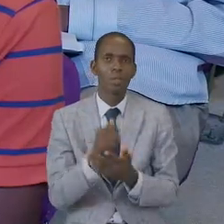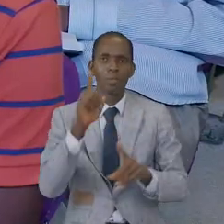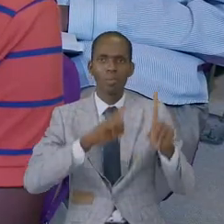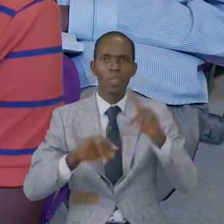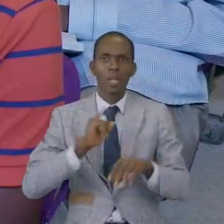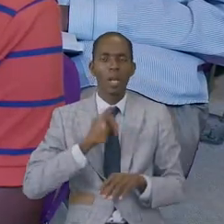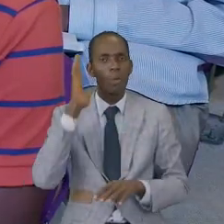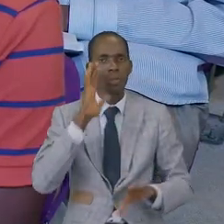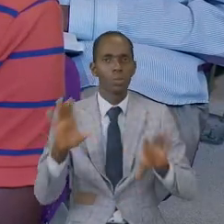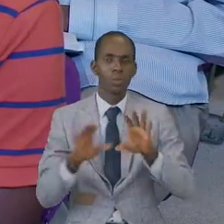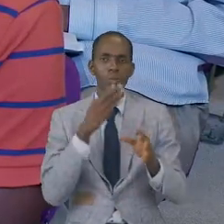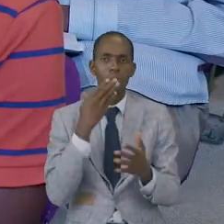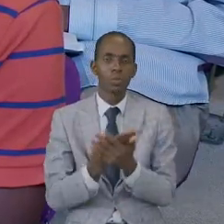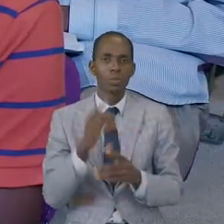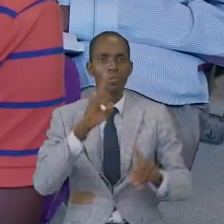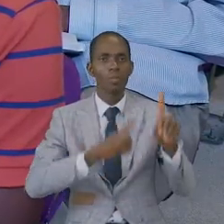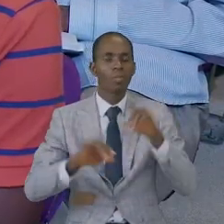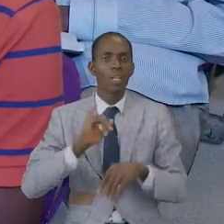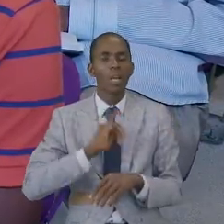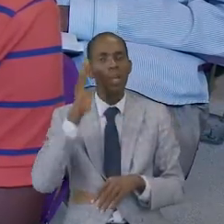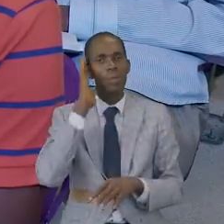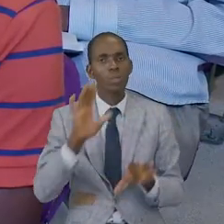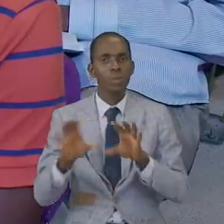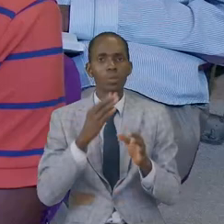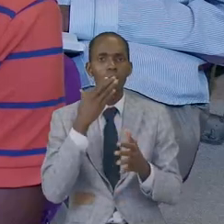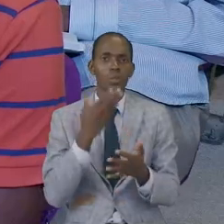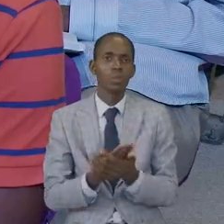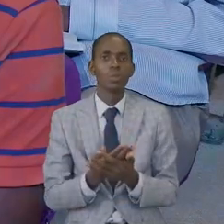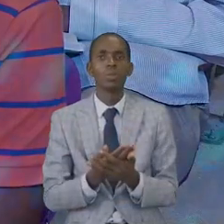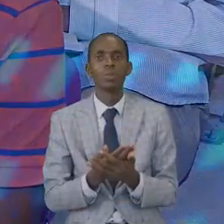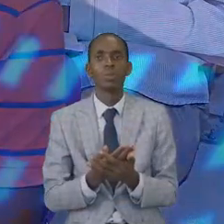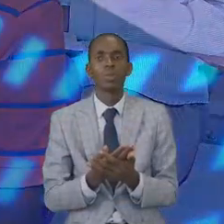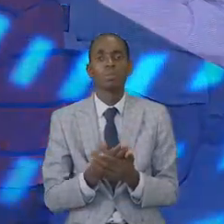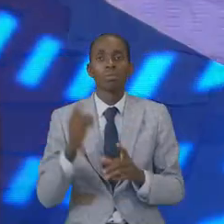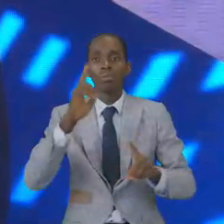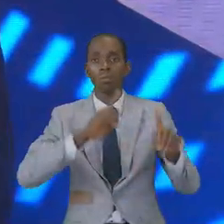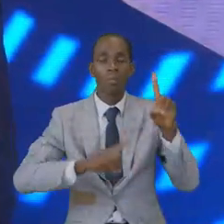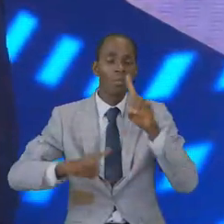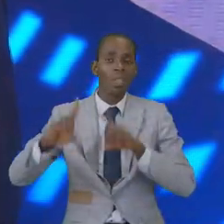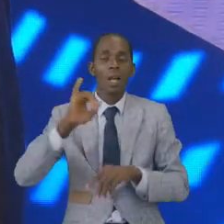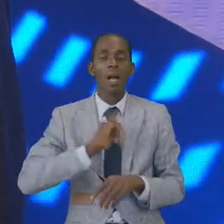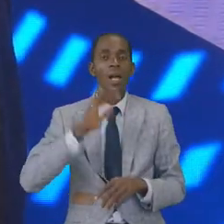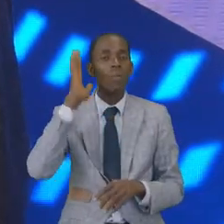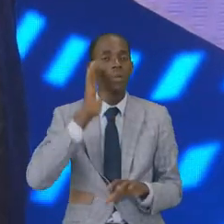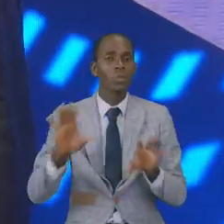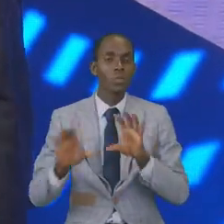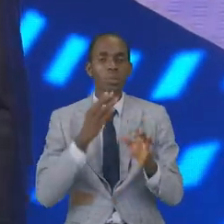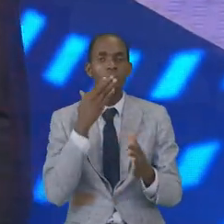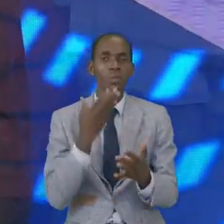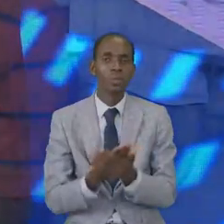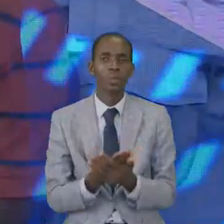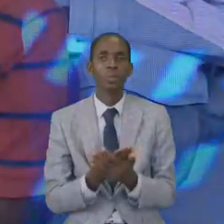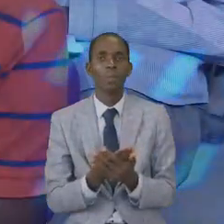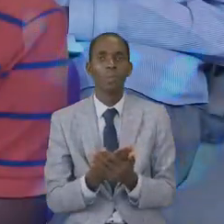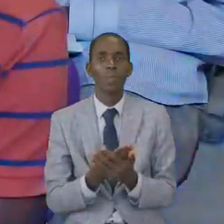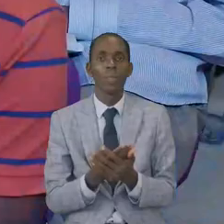do good. I will do good. Open your mouth and talk to